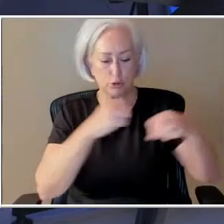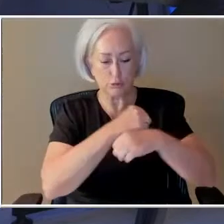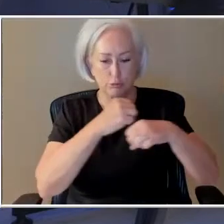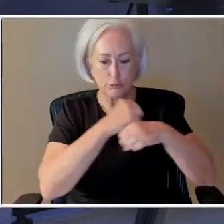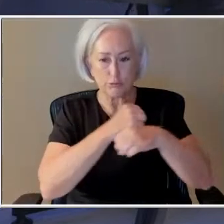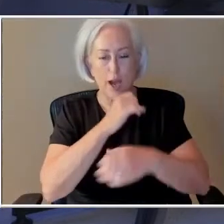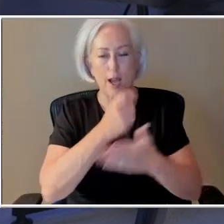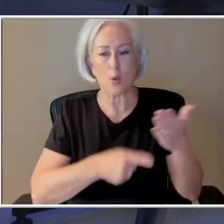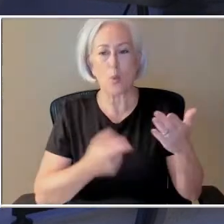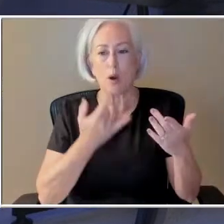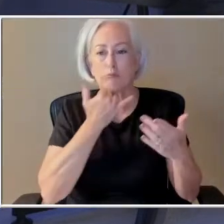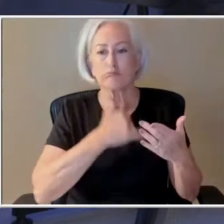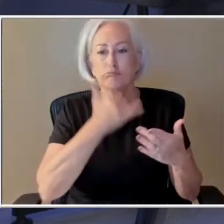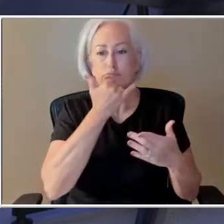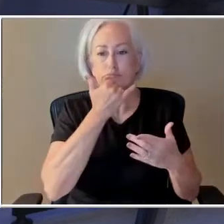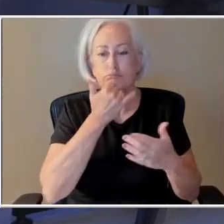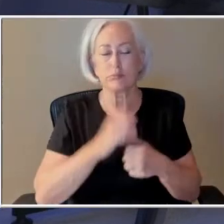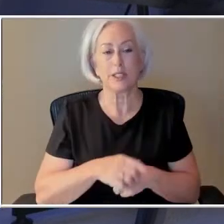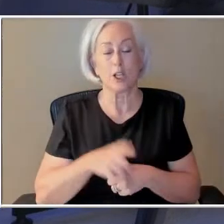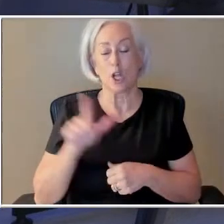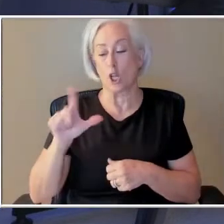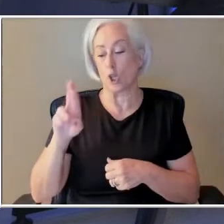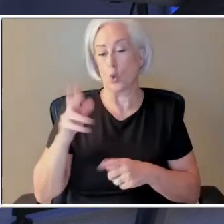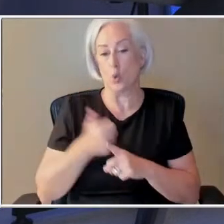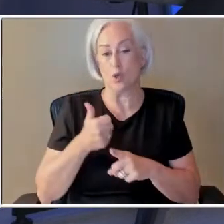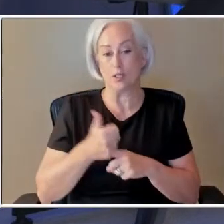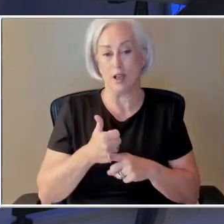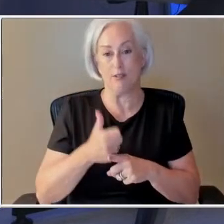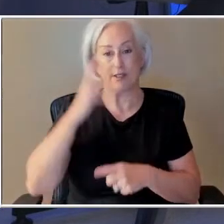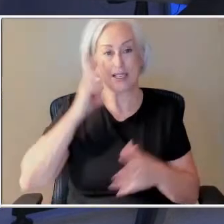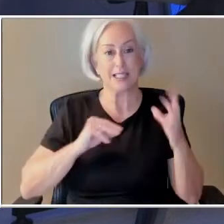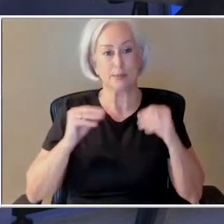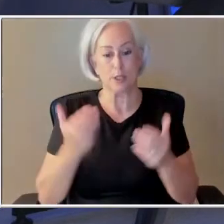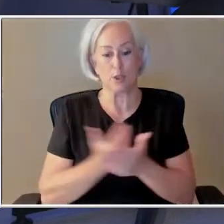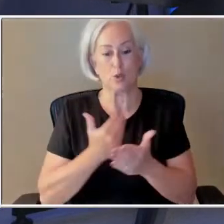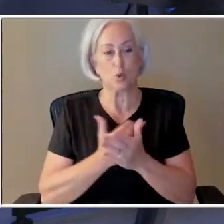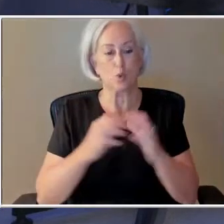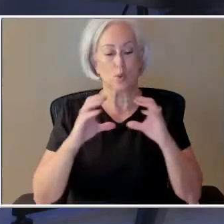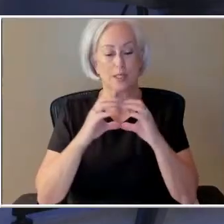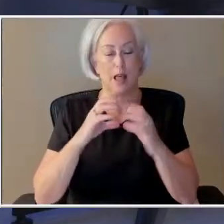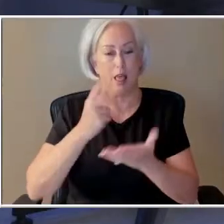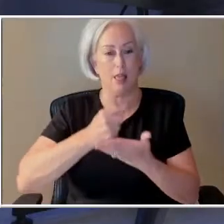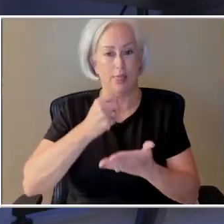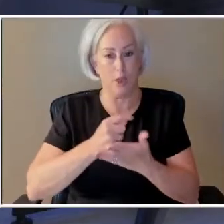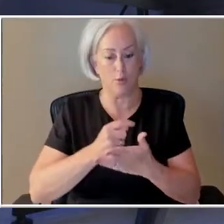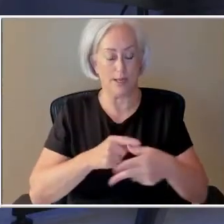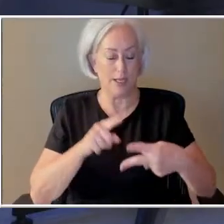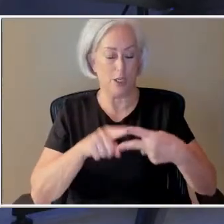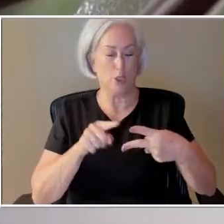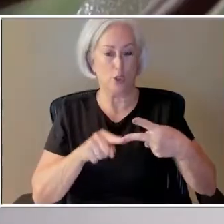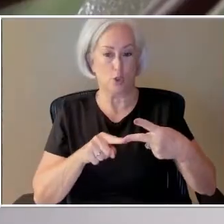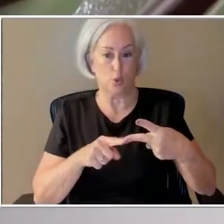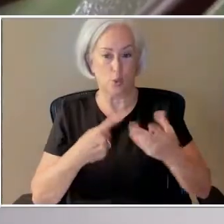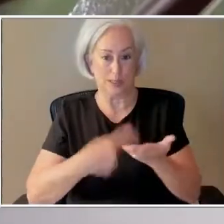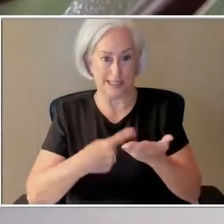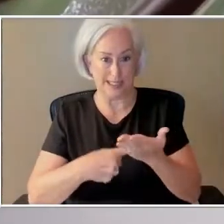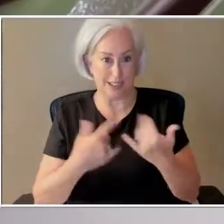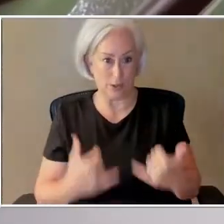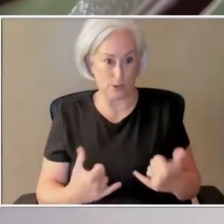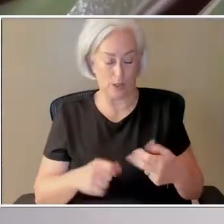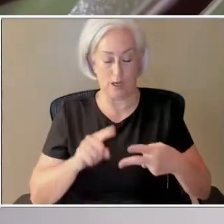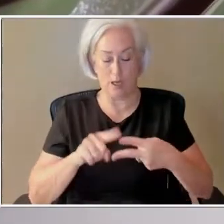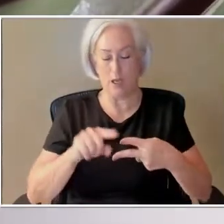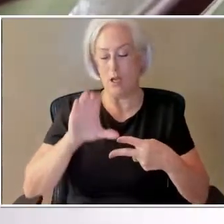some of the newest cellular therapies available. So today we want to talk about 2 of those therapies. First, we've talked about CAR T a